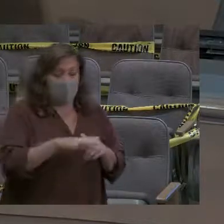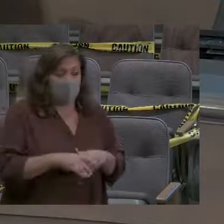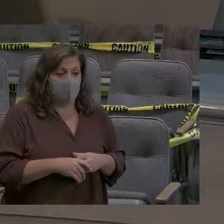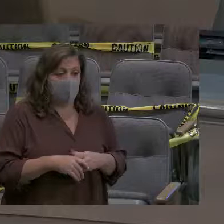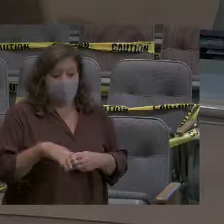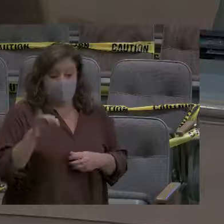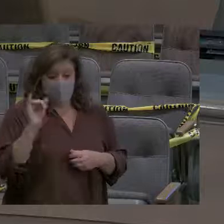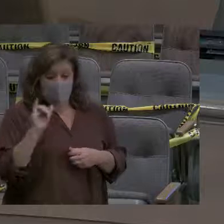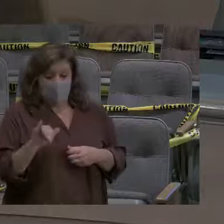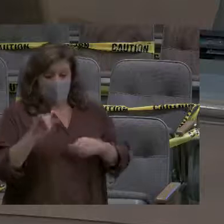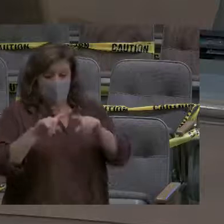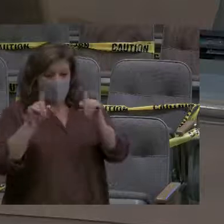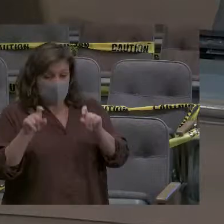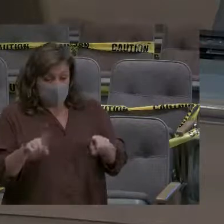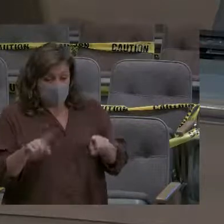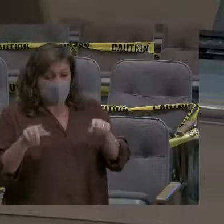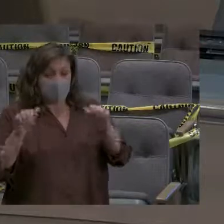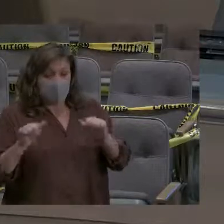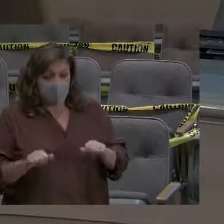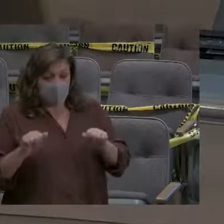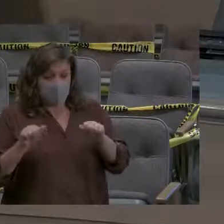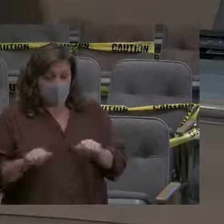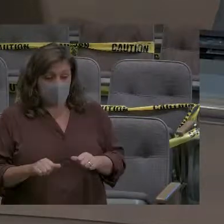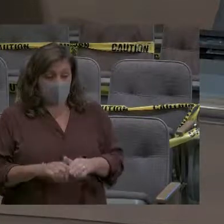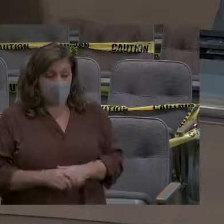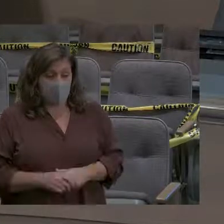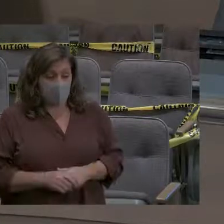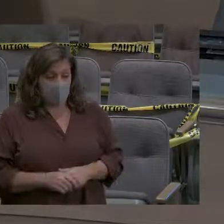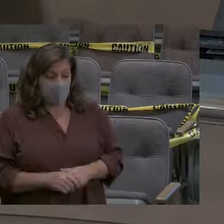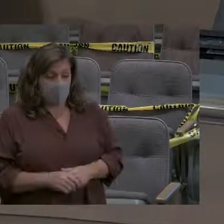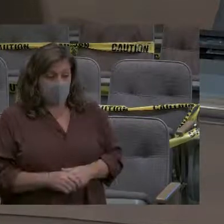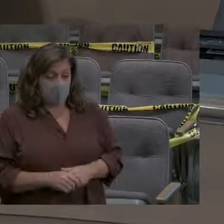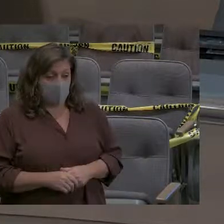that testing is available.